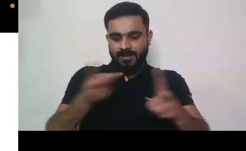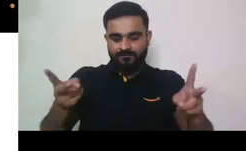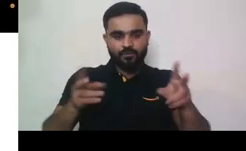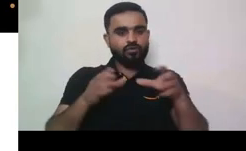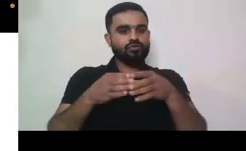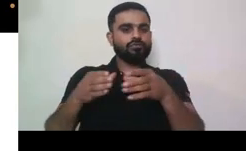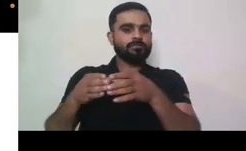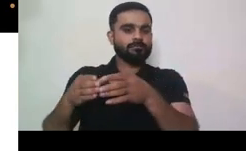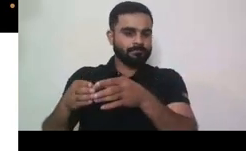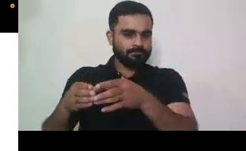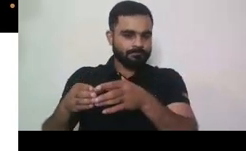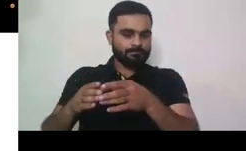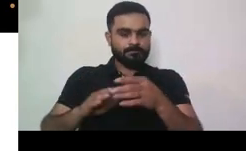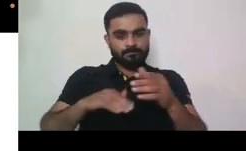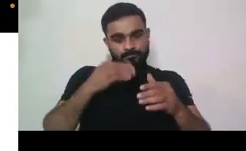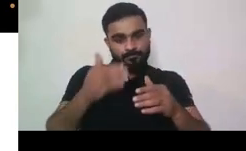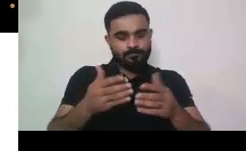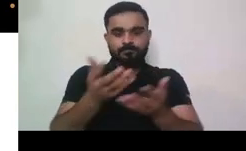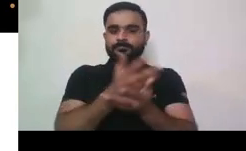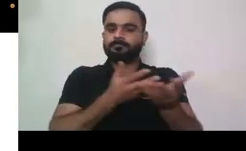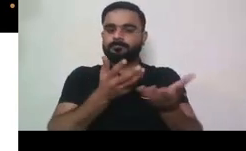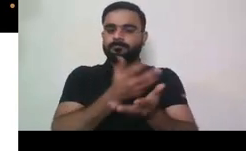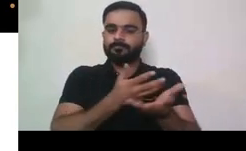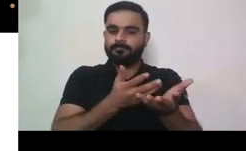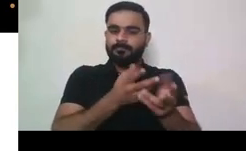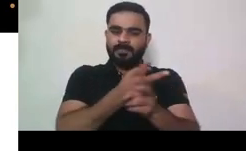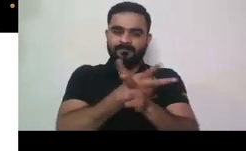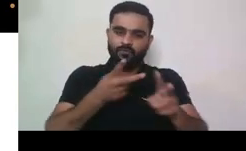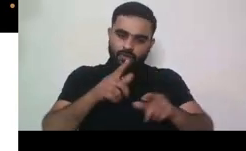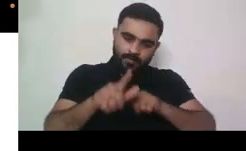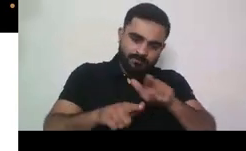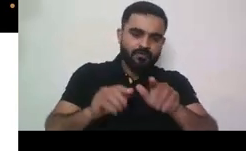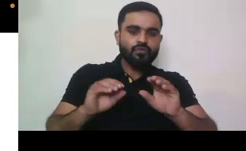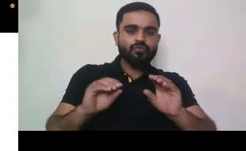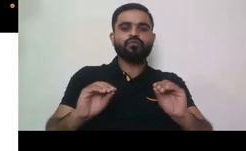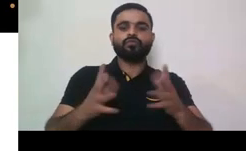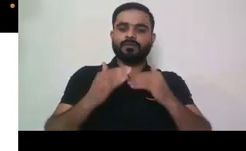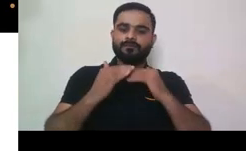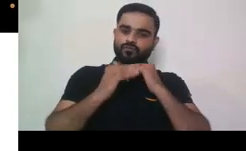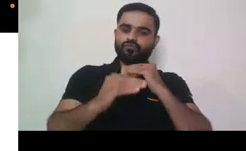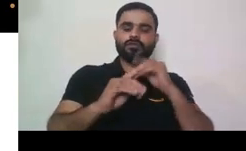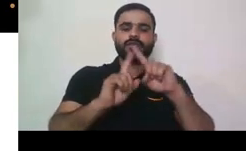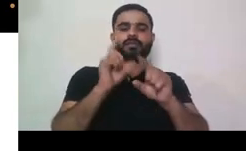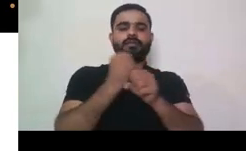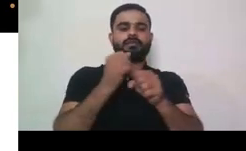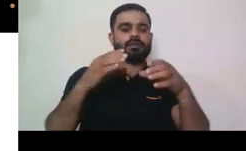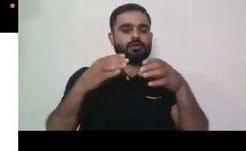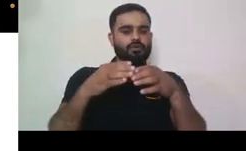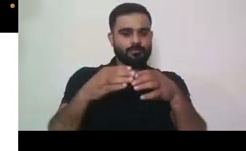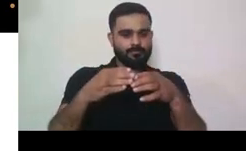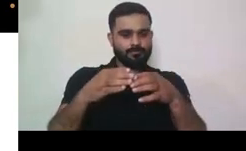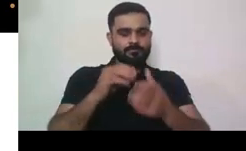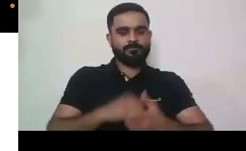groups. Then we discuss about the various steps of starting and sustaining a teacher development group.